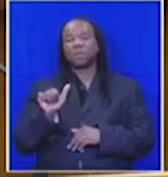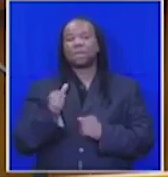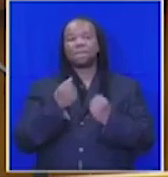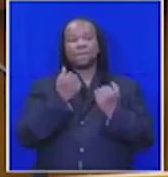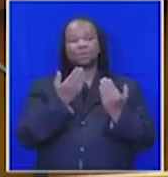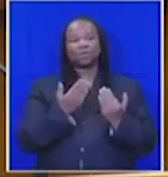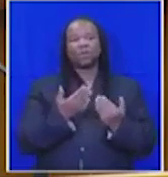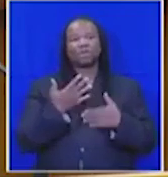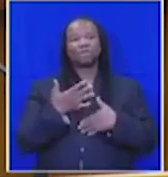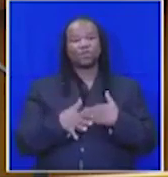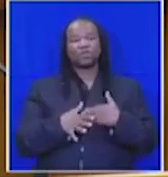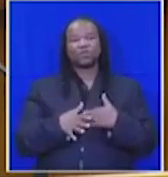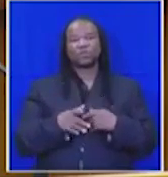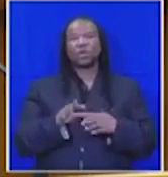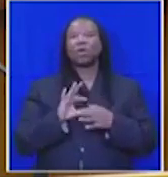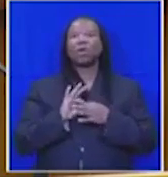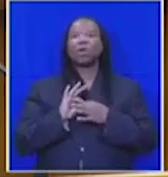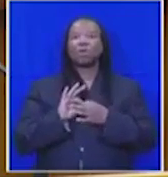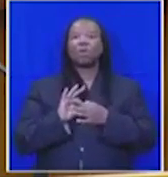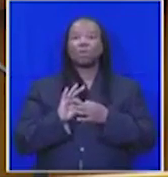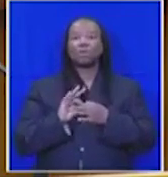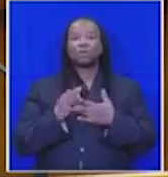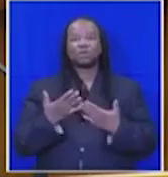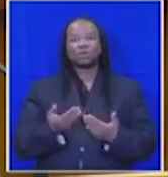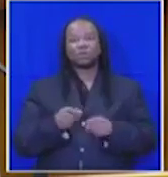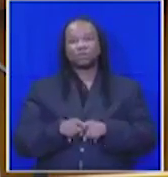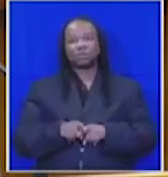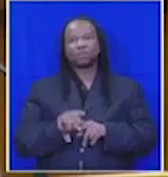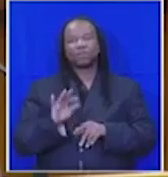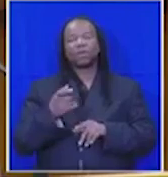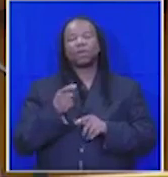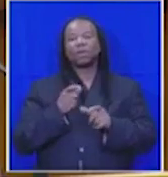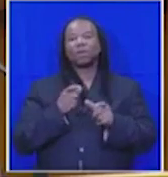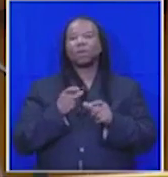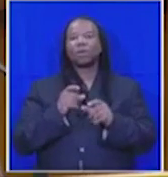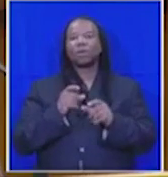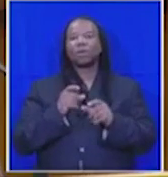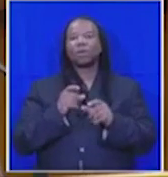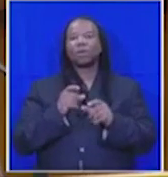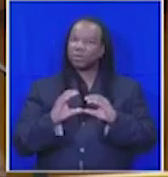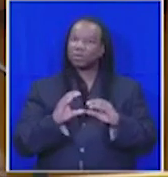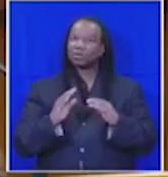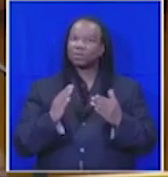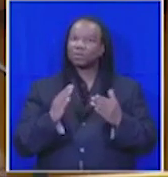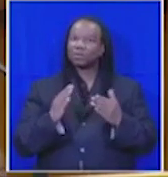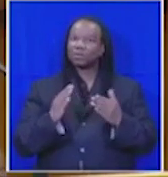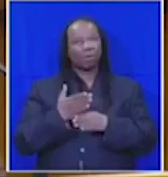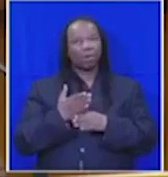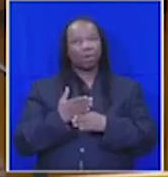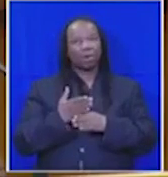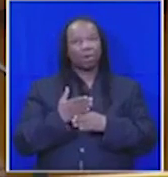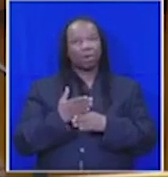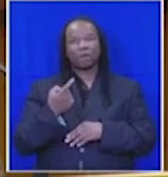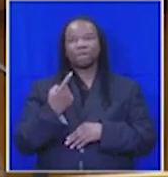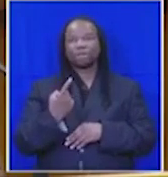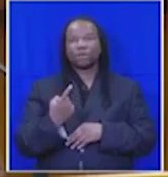Last year, we indicated that the new Department of Communications will become operational from the 1st of